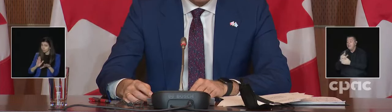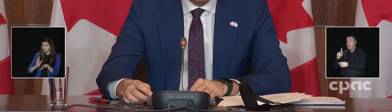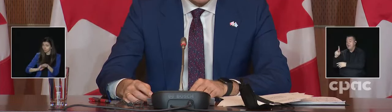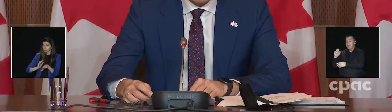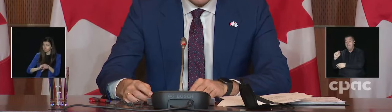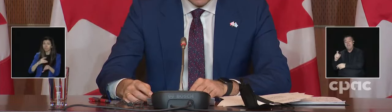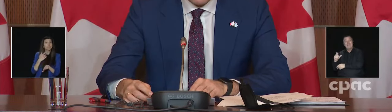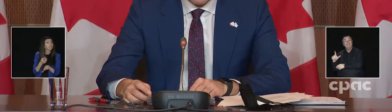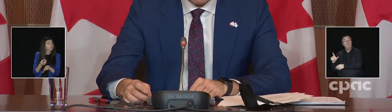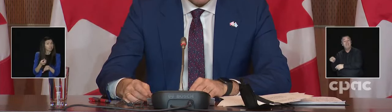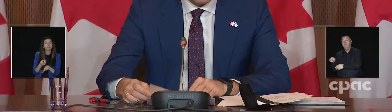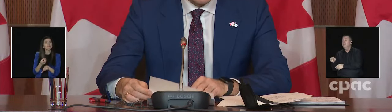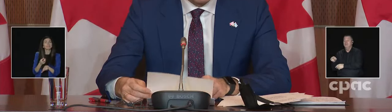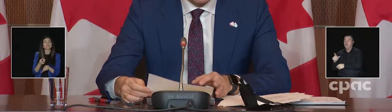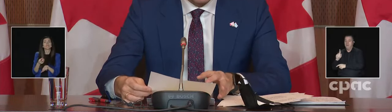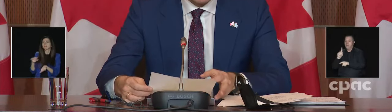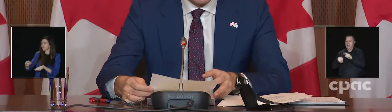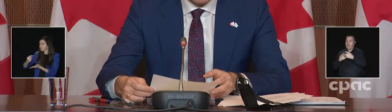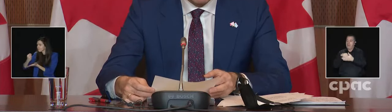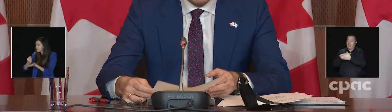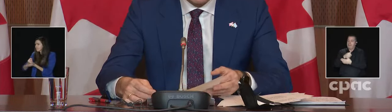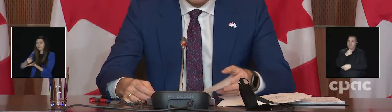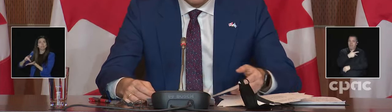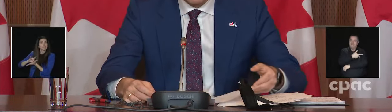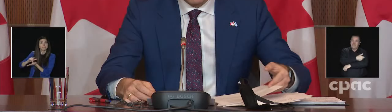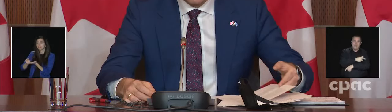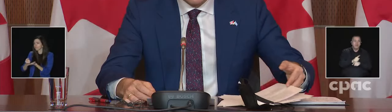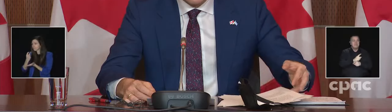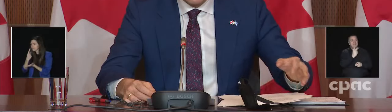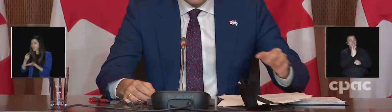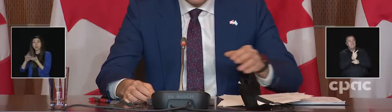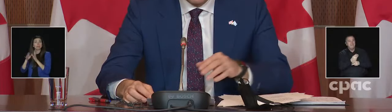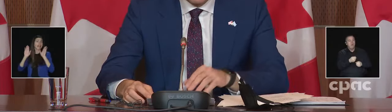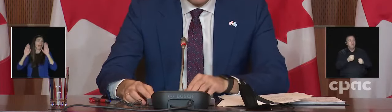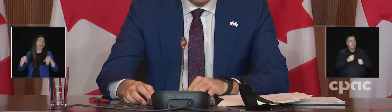peut remplacer la vaccination et les mesures de santé publique.